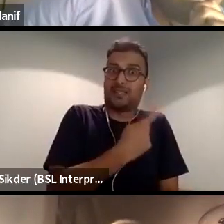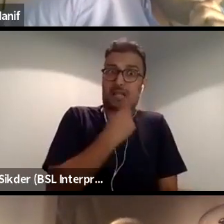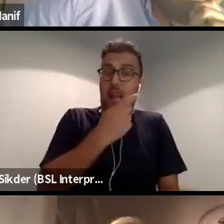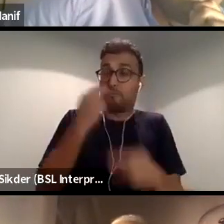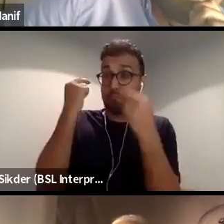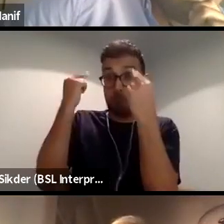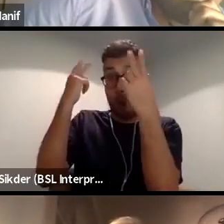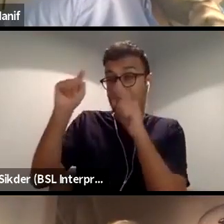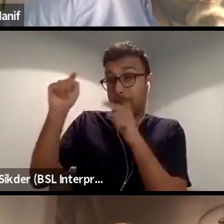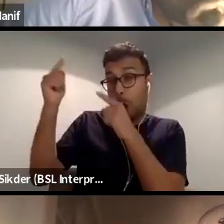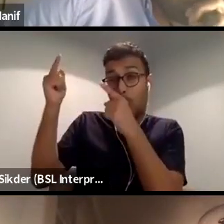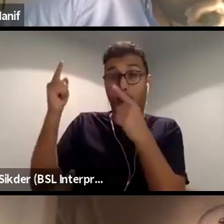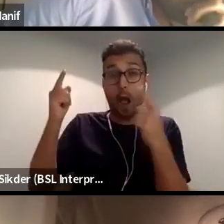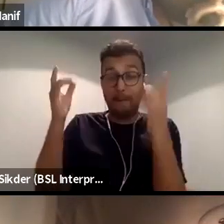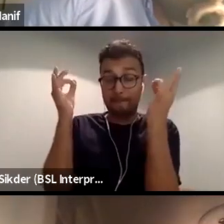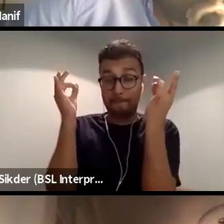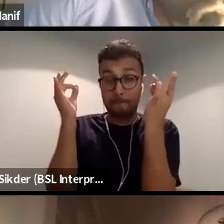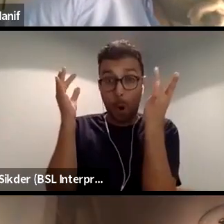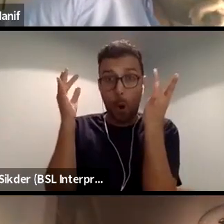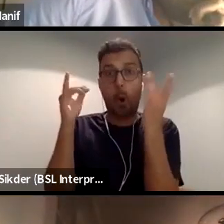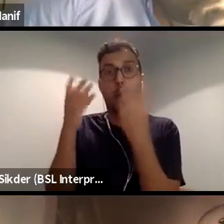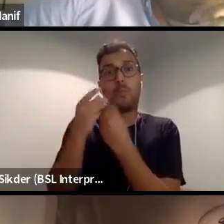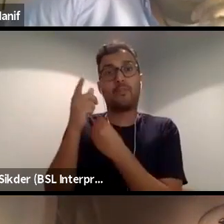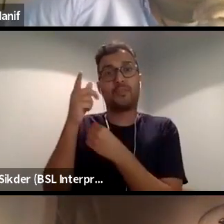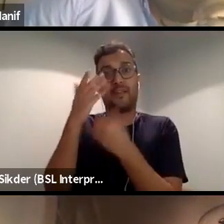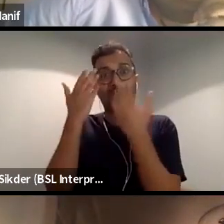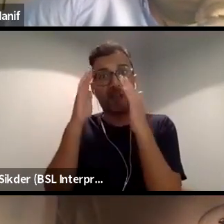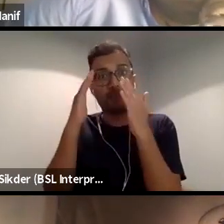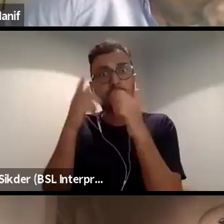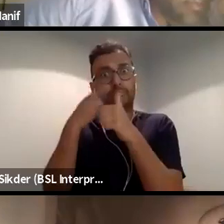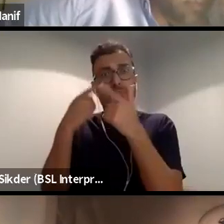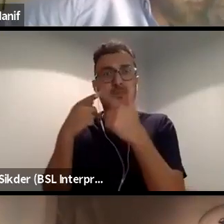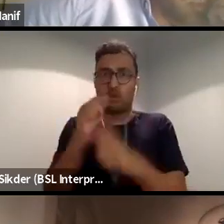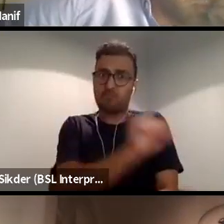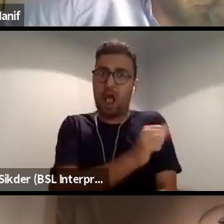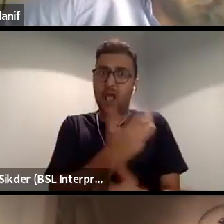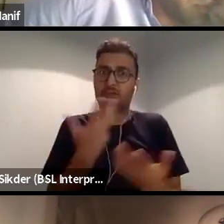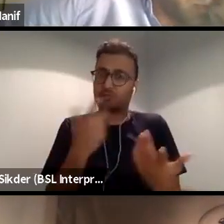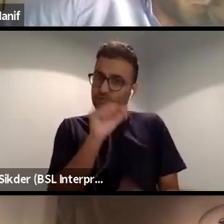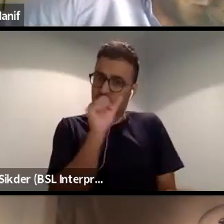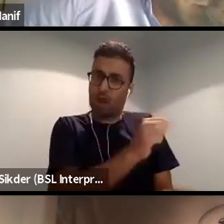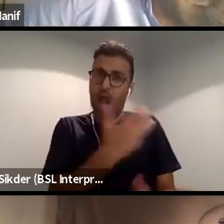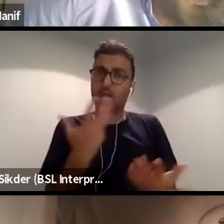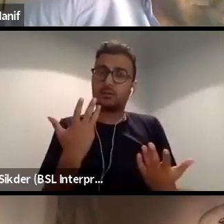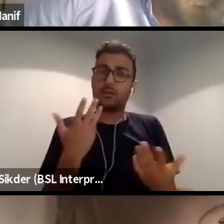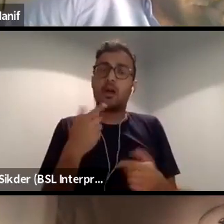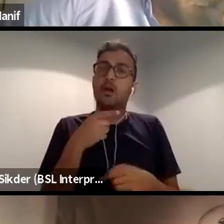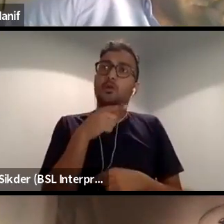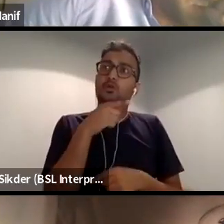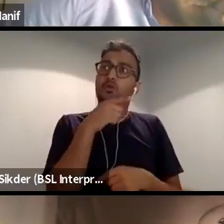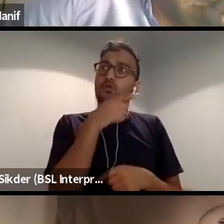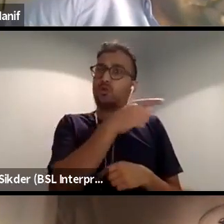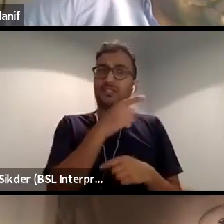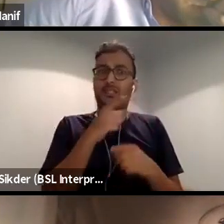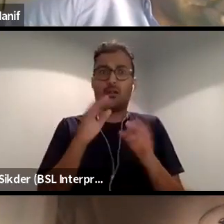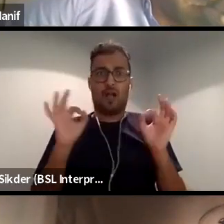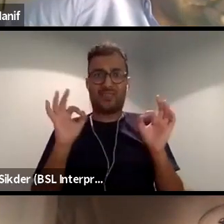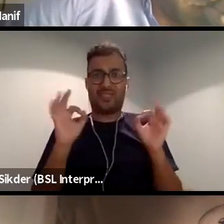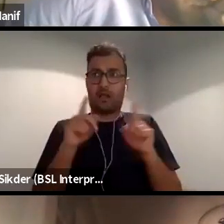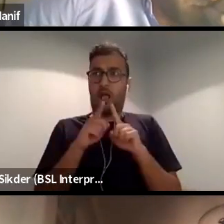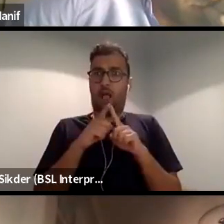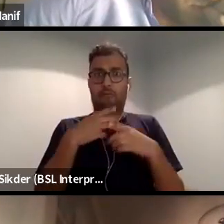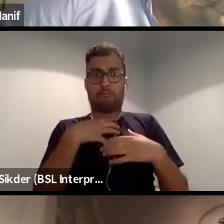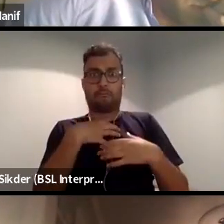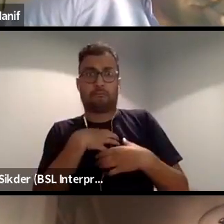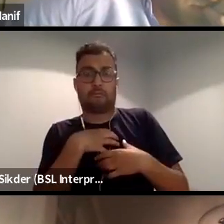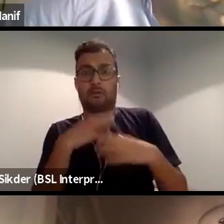was right in highlighting that, and she was perhaps a little fearless, because, you know, it's one thing taking on